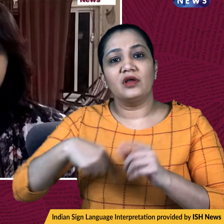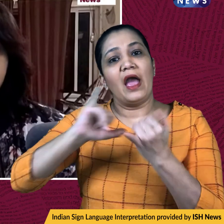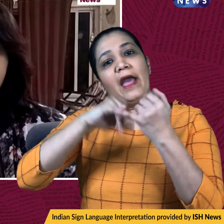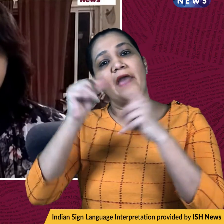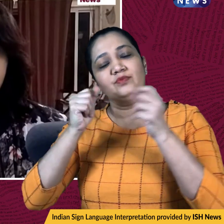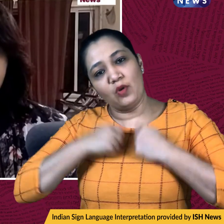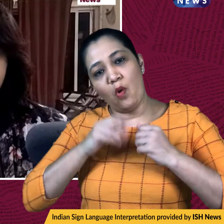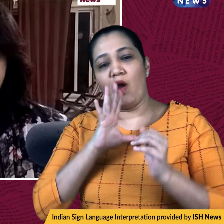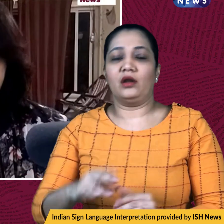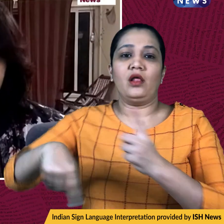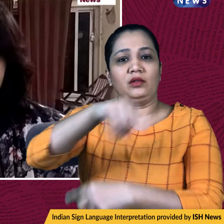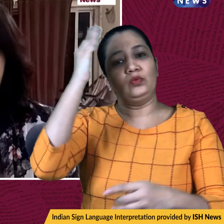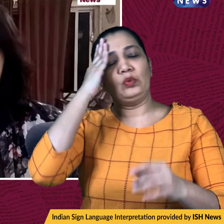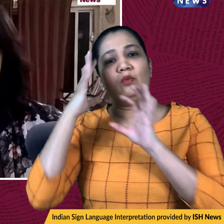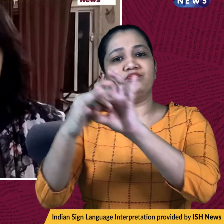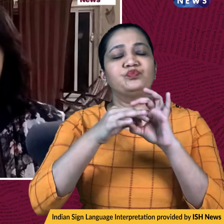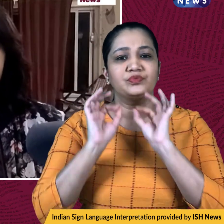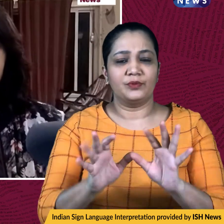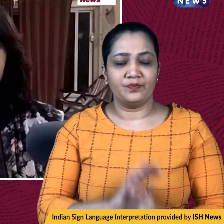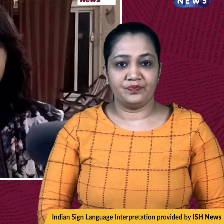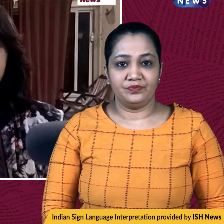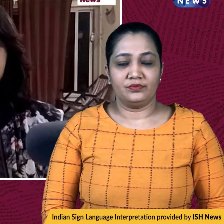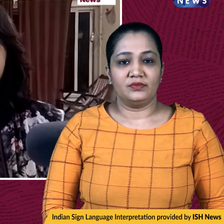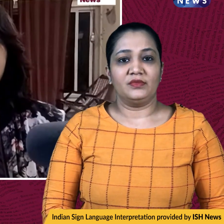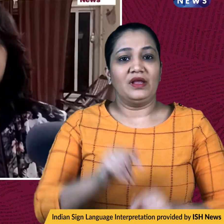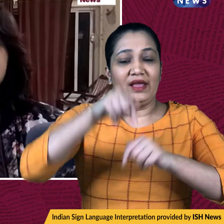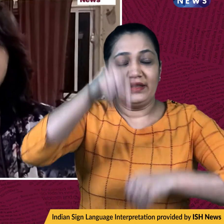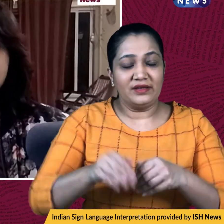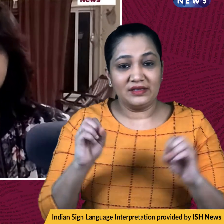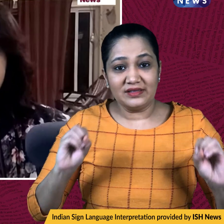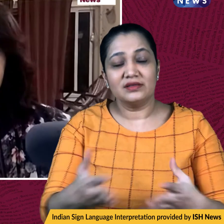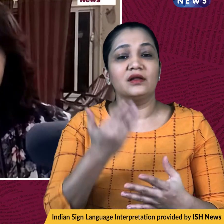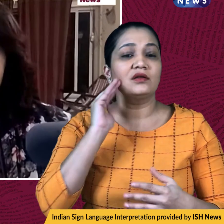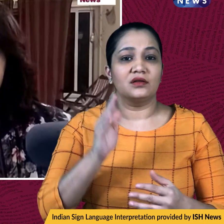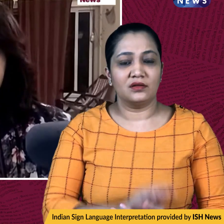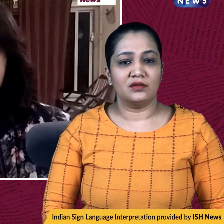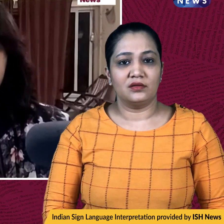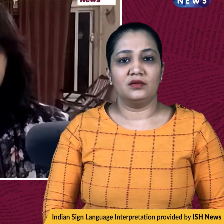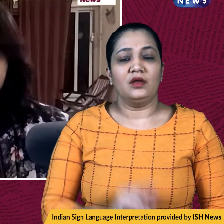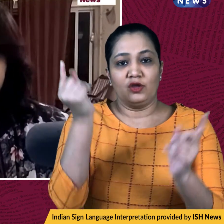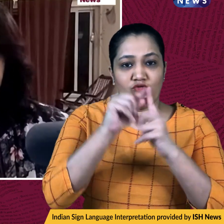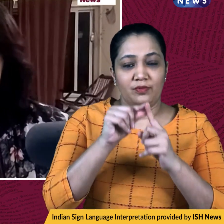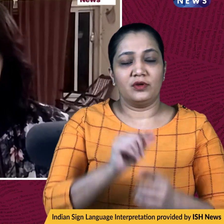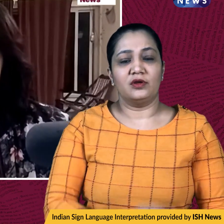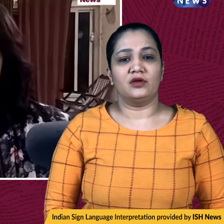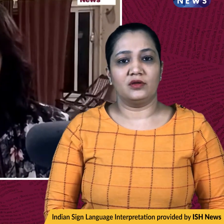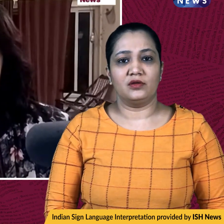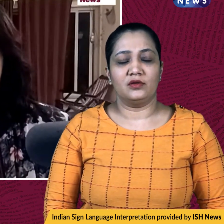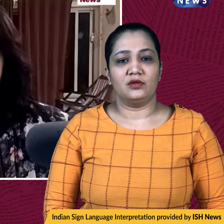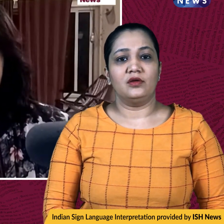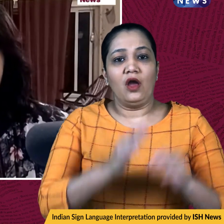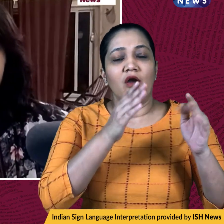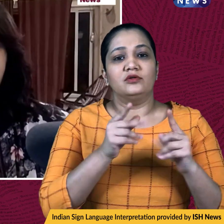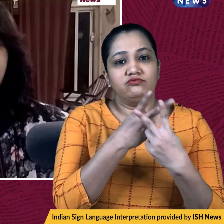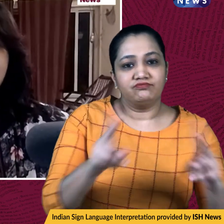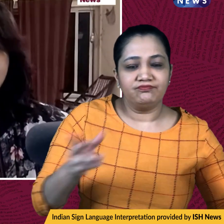the Samajwadi Party alliance, end quote. Now, elections for the 403 assembly constituencies is in Uttar Pradesh and it will